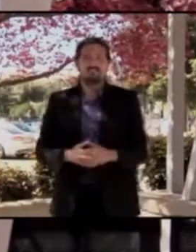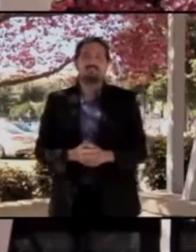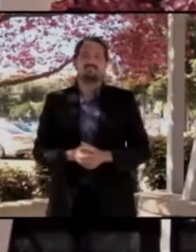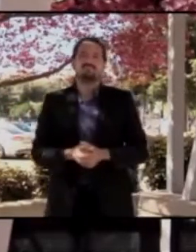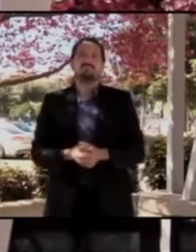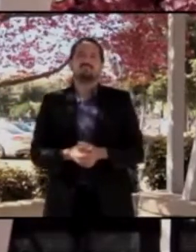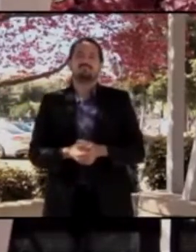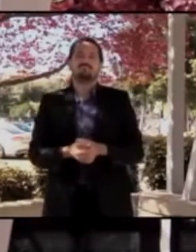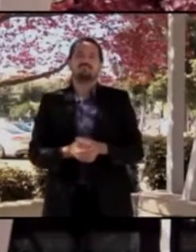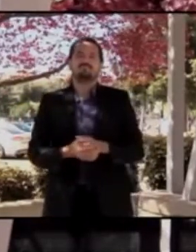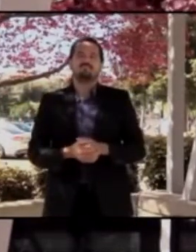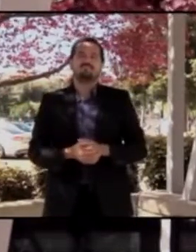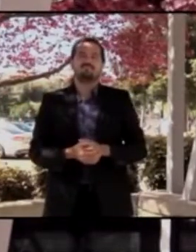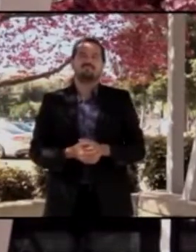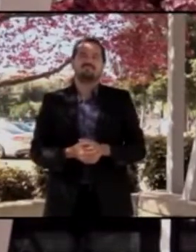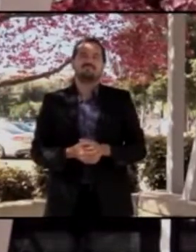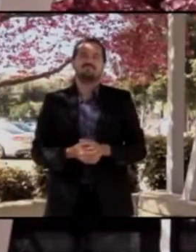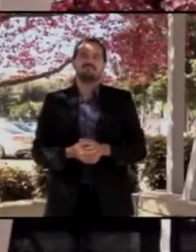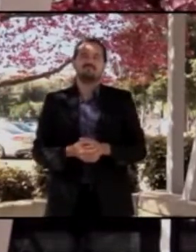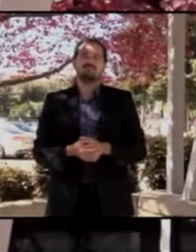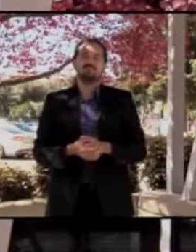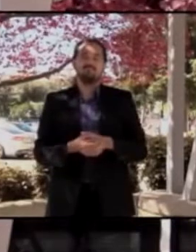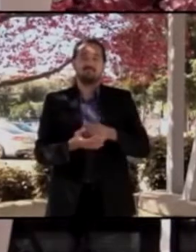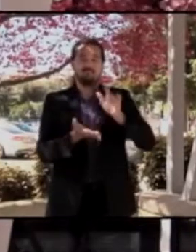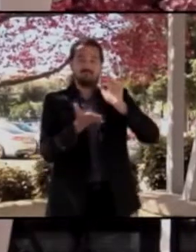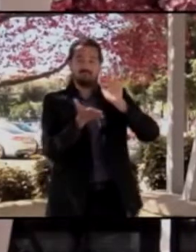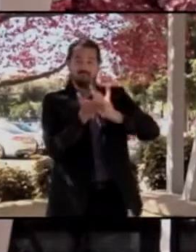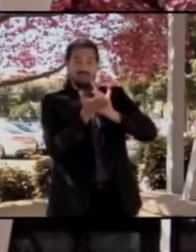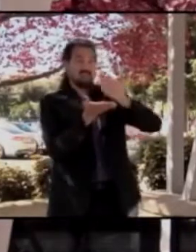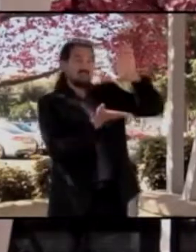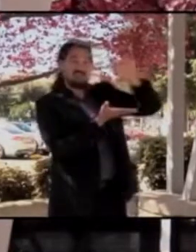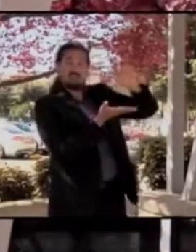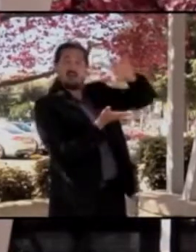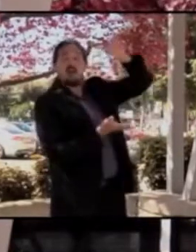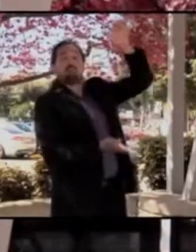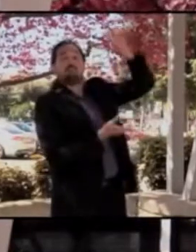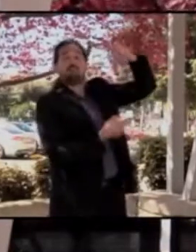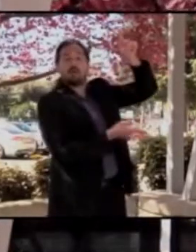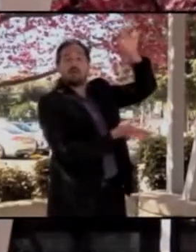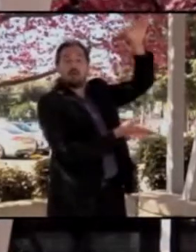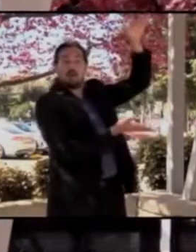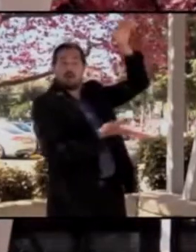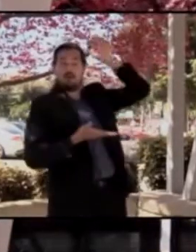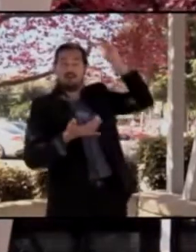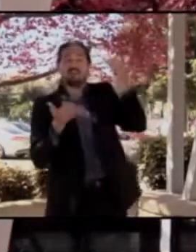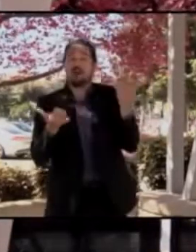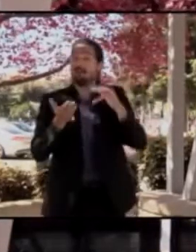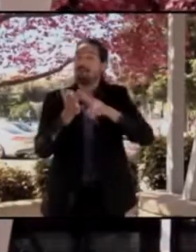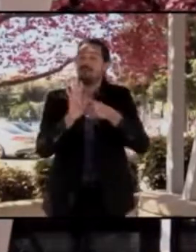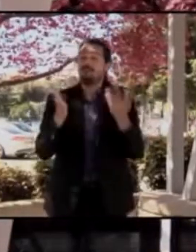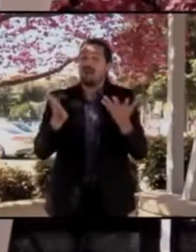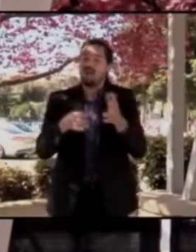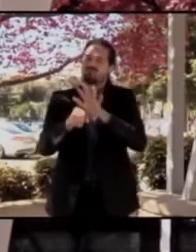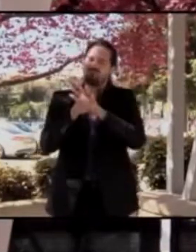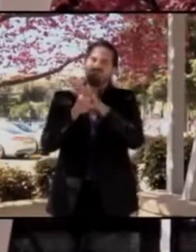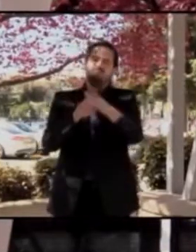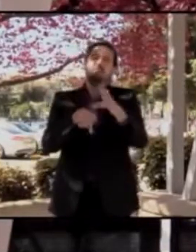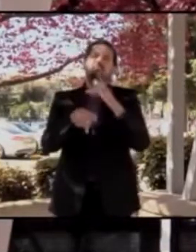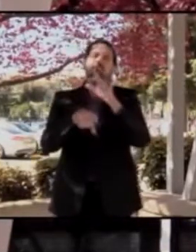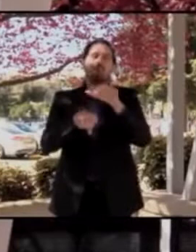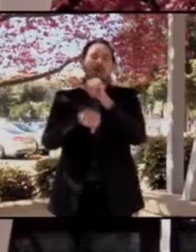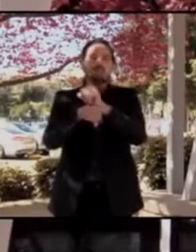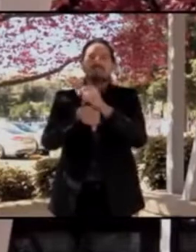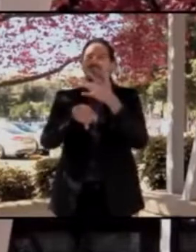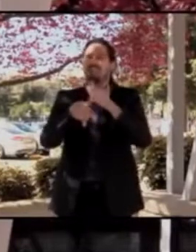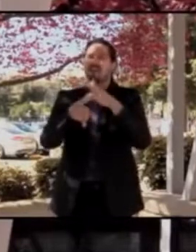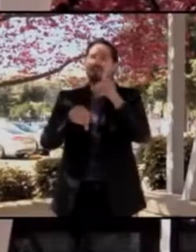So with the increase in supply, we have plenty of appointments available. And I really encourage